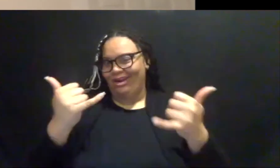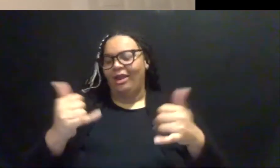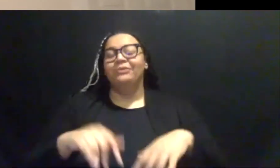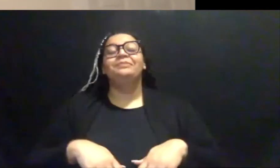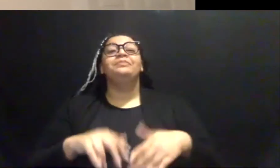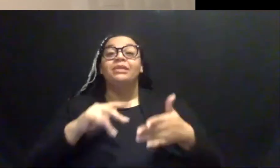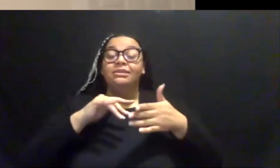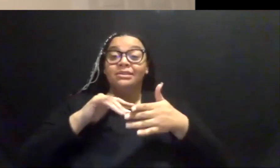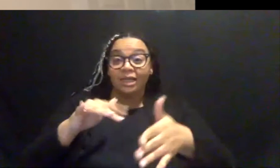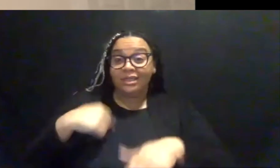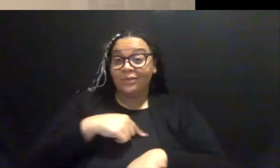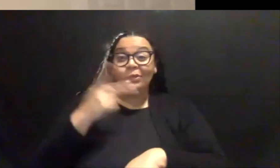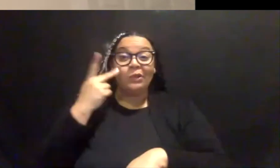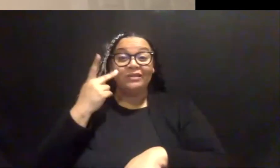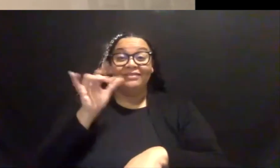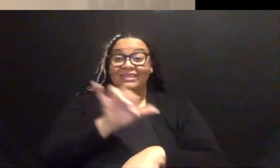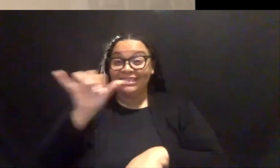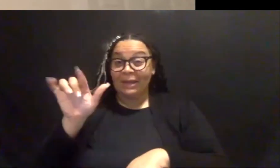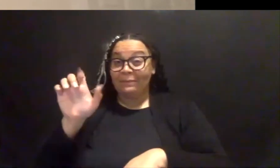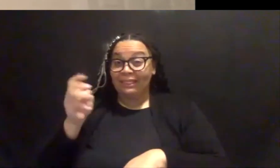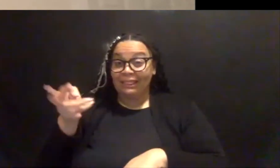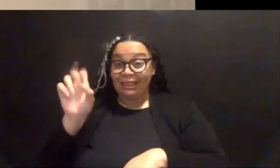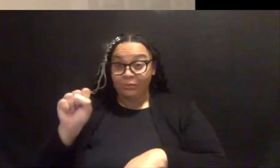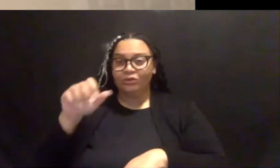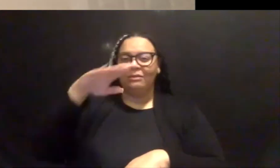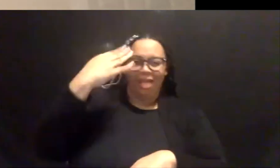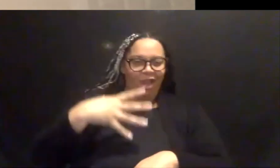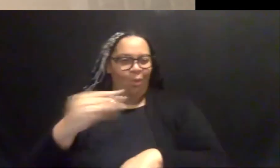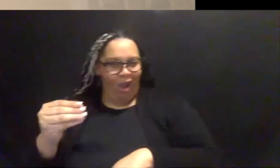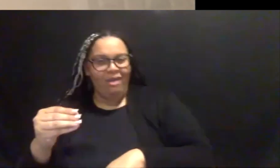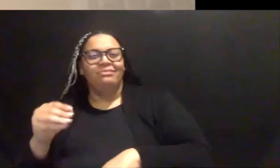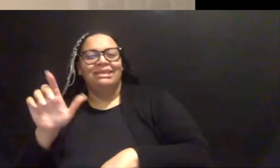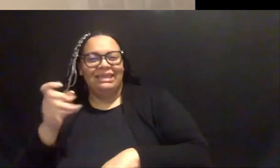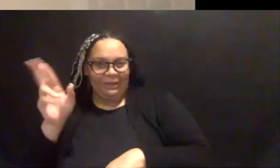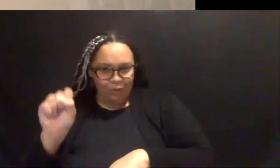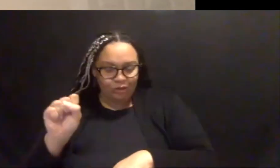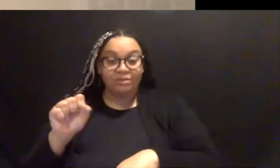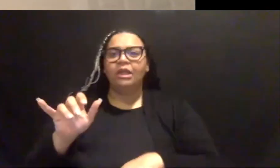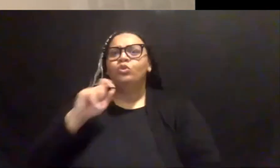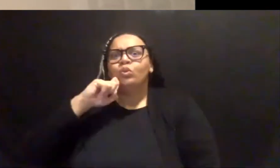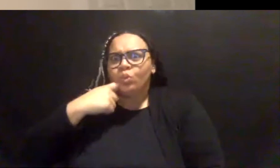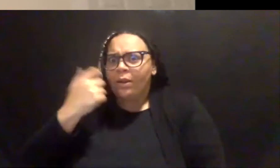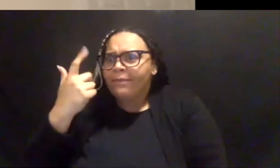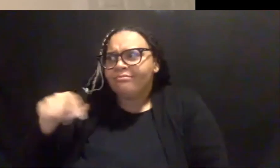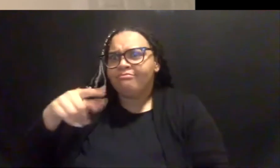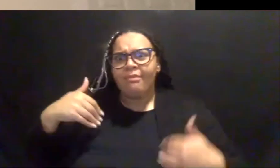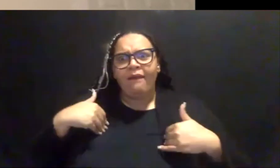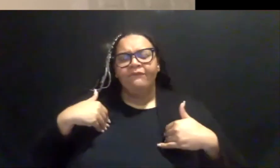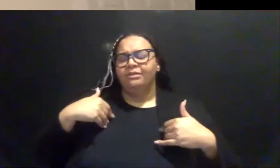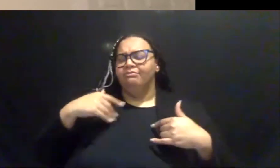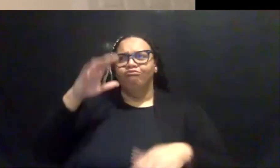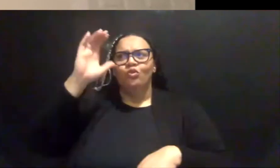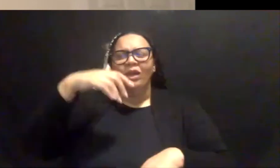looking at those same lemurs, so the black and white ruffed lemurs. And they're cool because they have this weird infant care